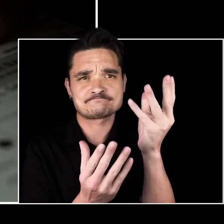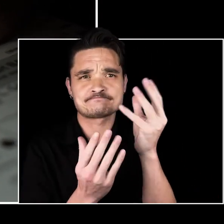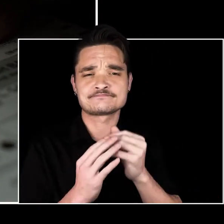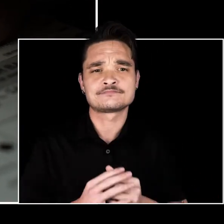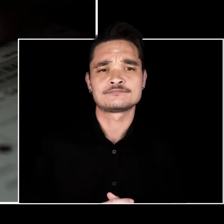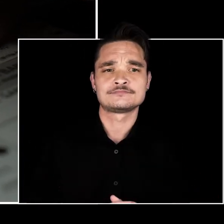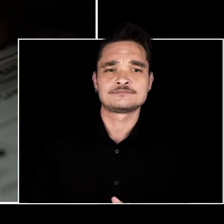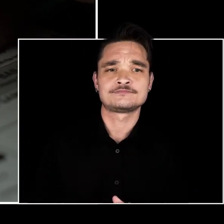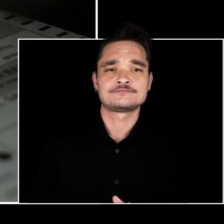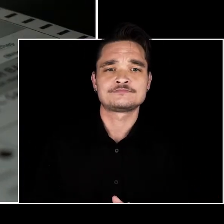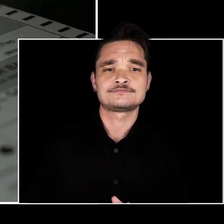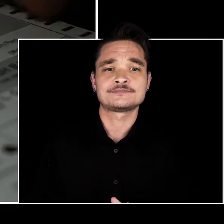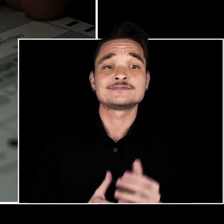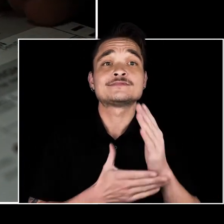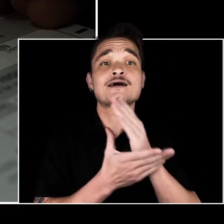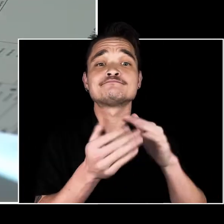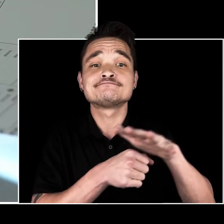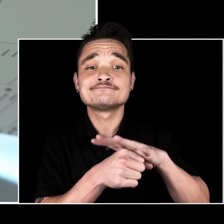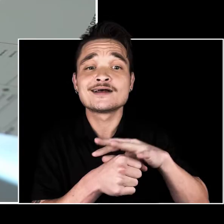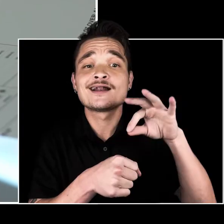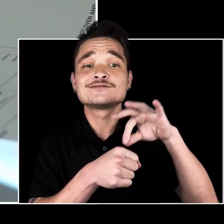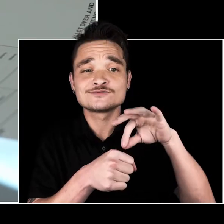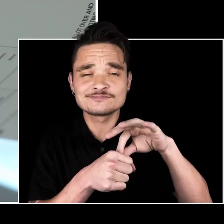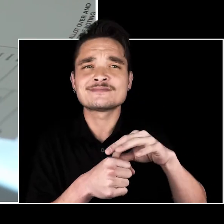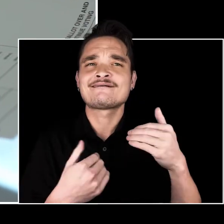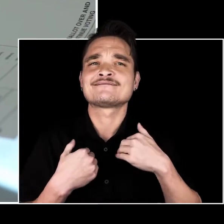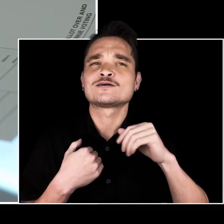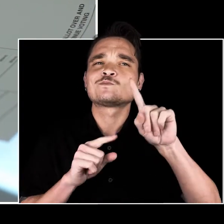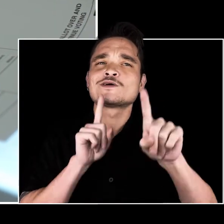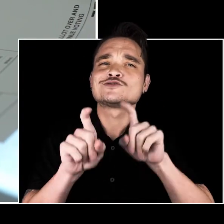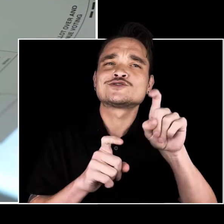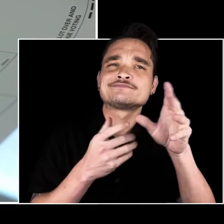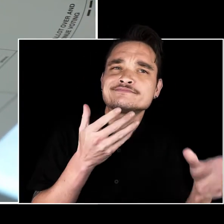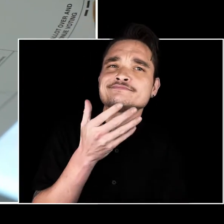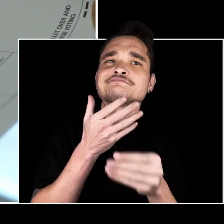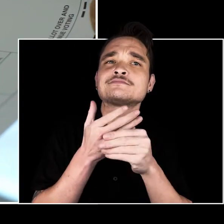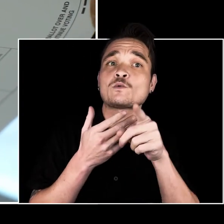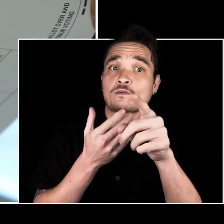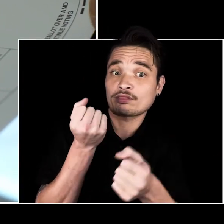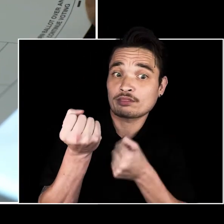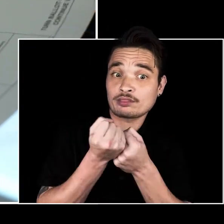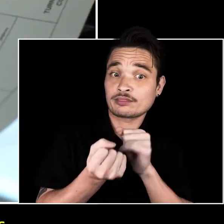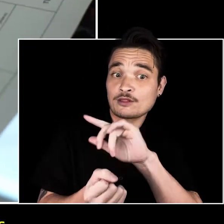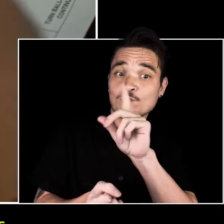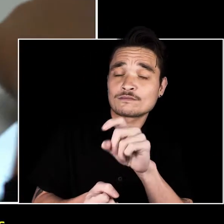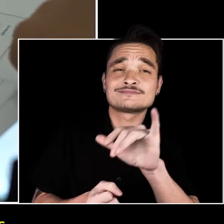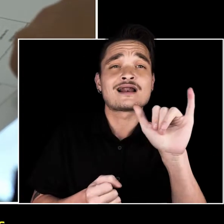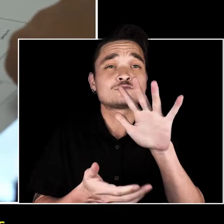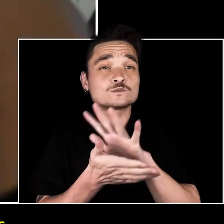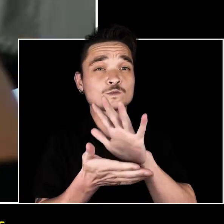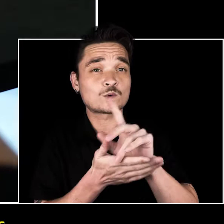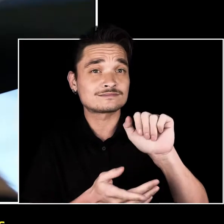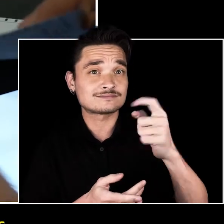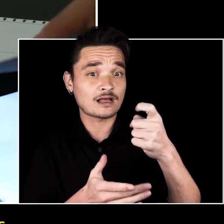required to write in any names. Sometimes in local elections, there are also questions to vote for, like whether or